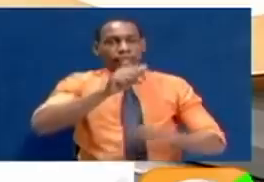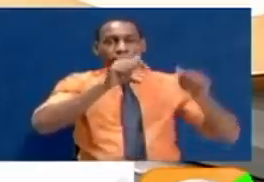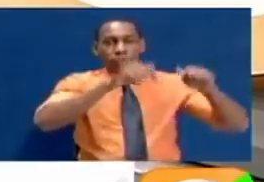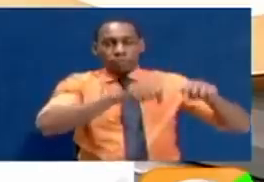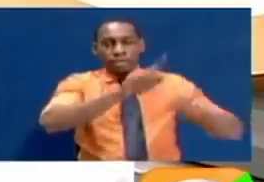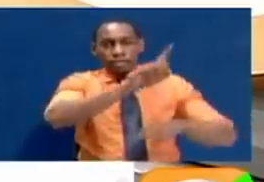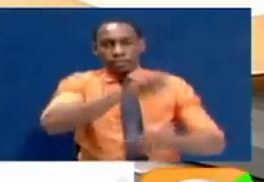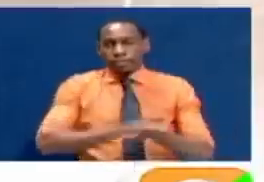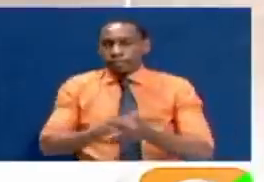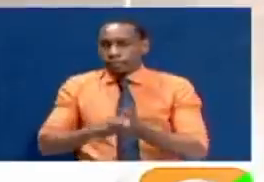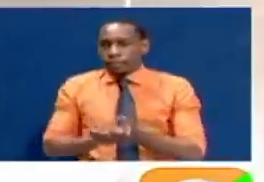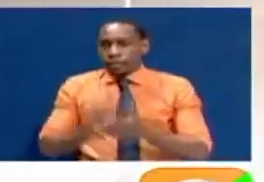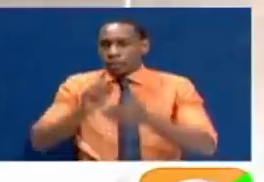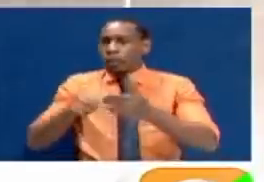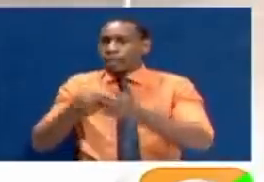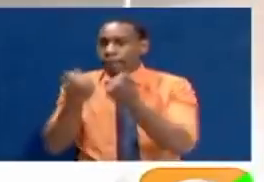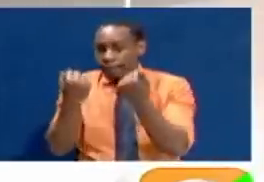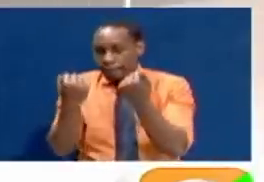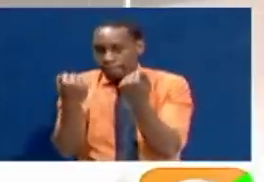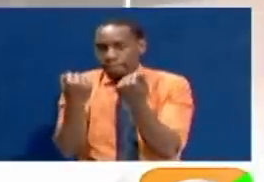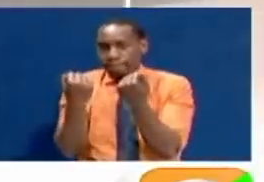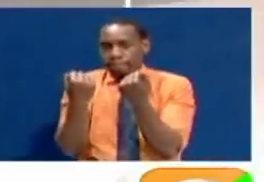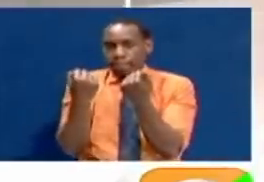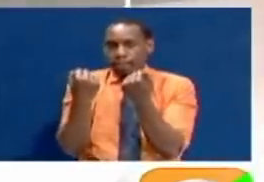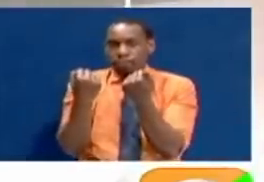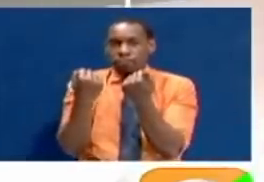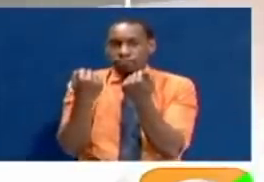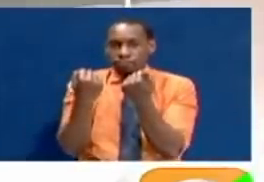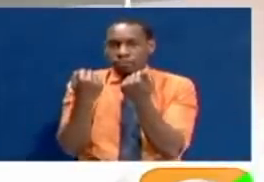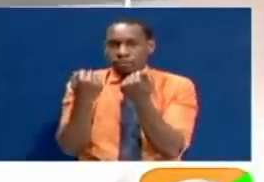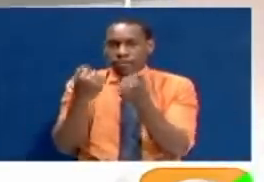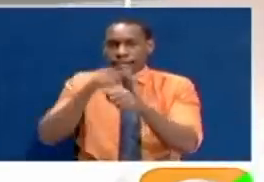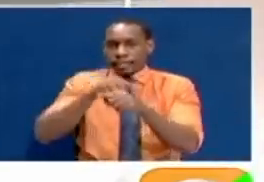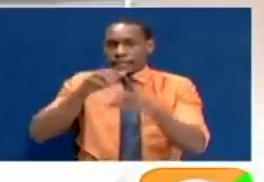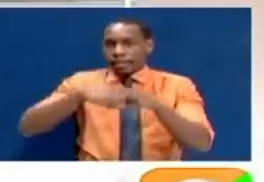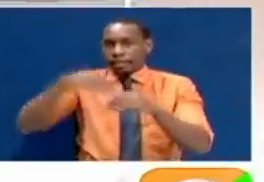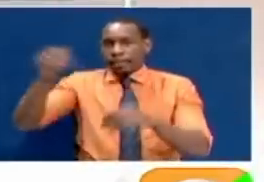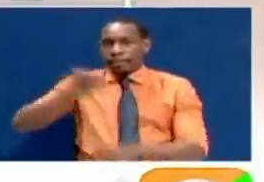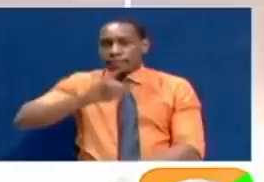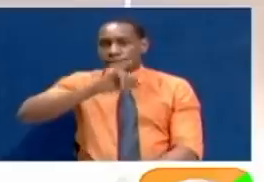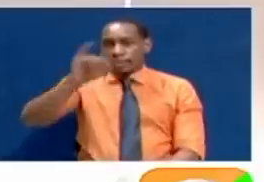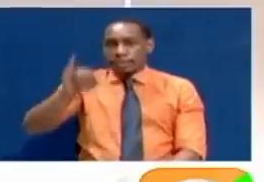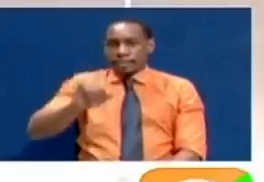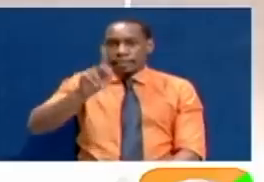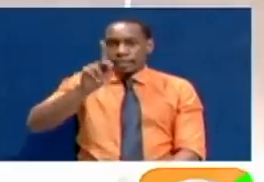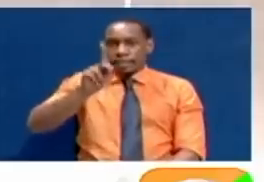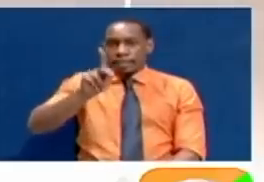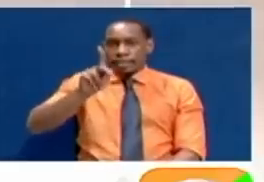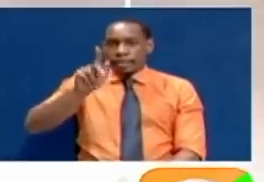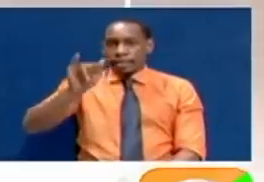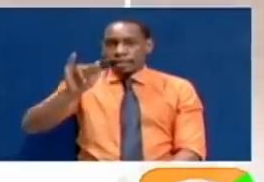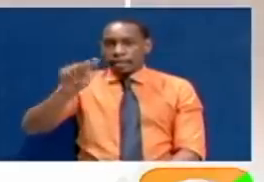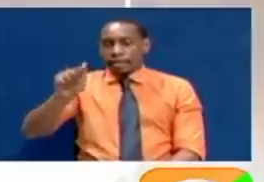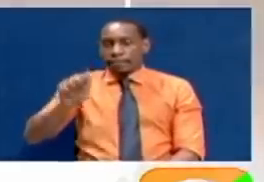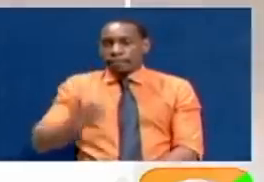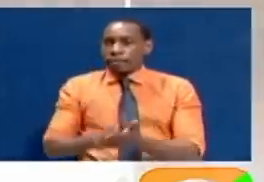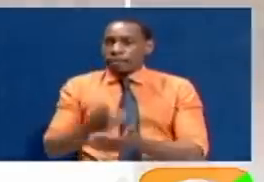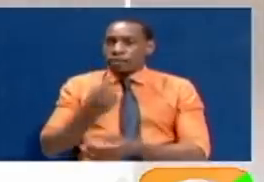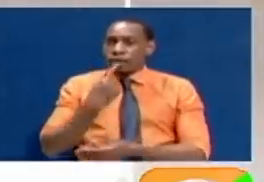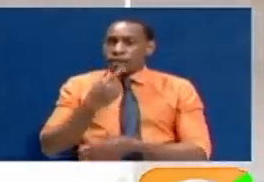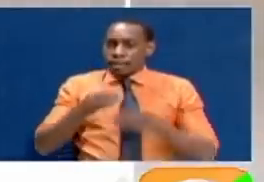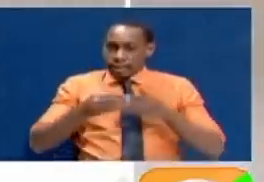Oh, okay. What happened is when we left JKIA, we were directed